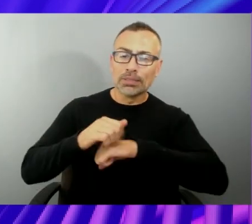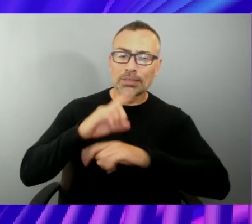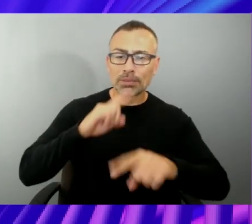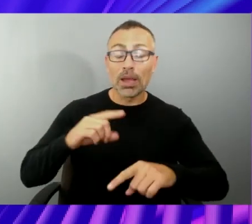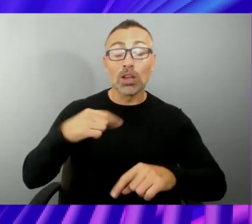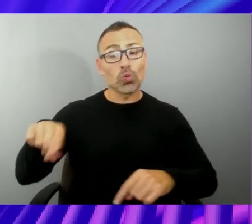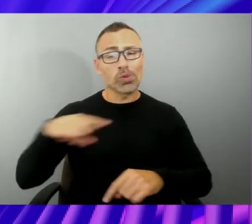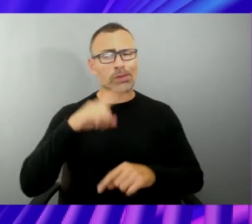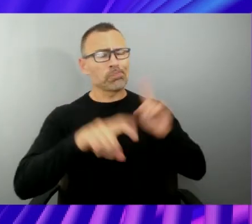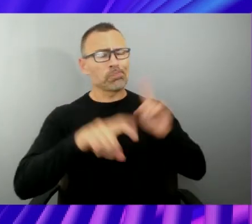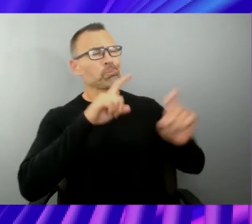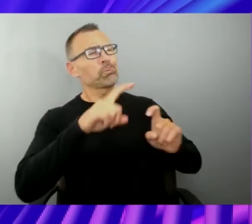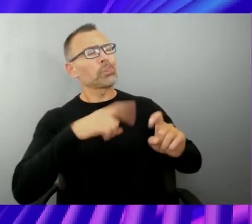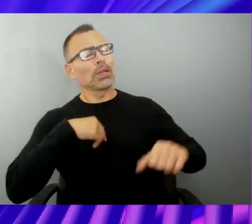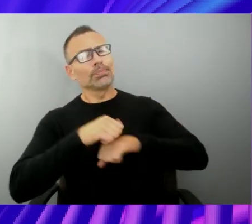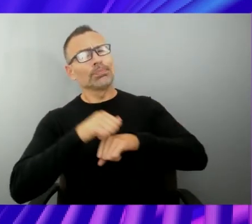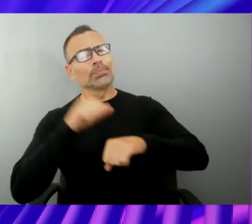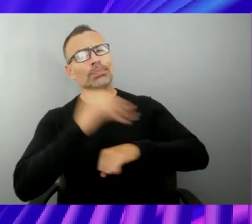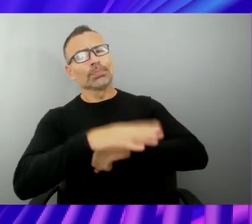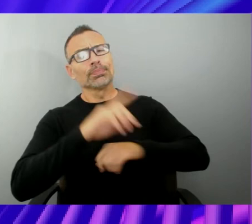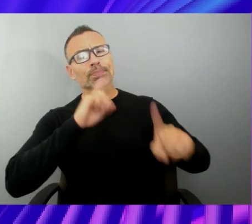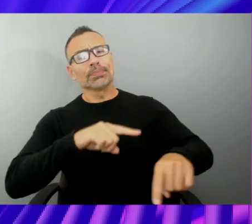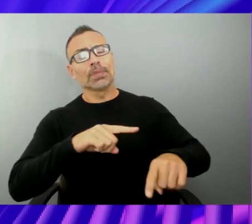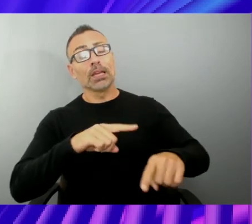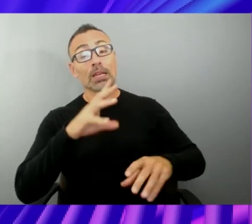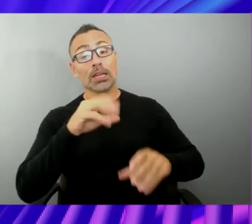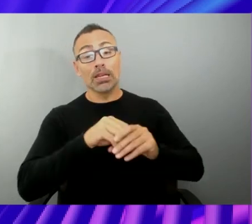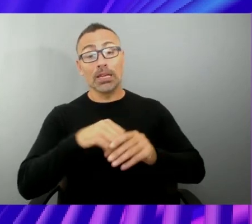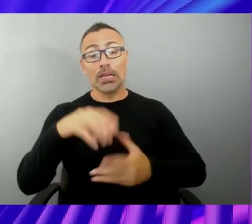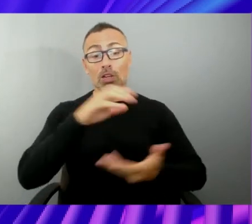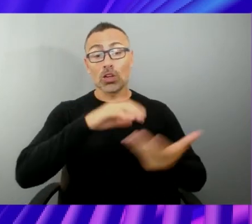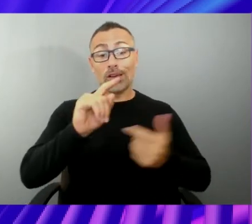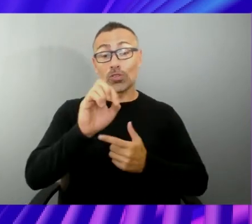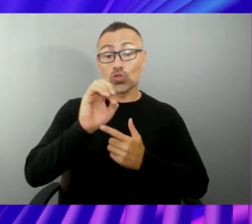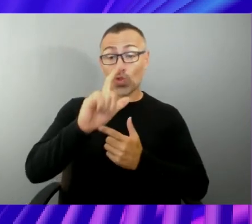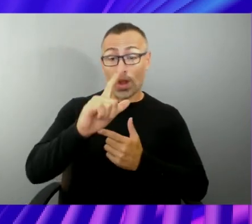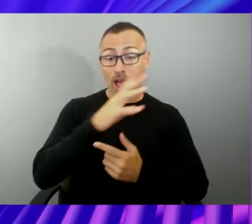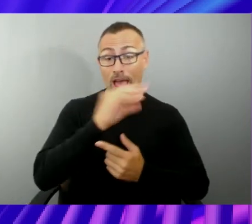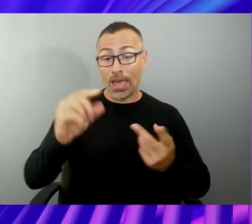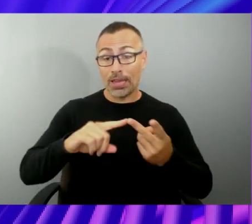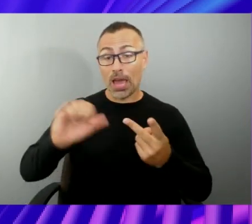command in CloudTrail and Athena. So I'm going to do that right now.